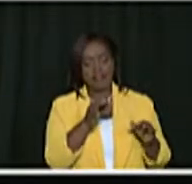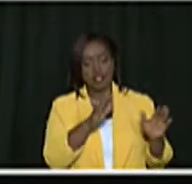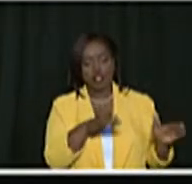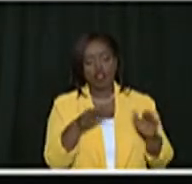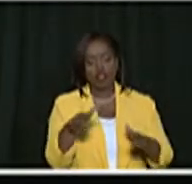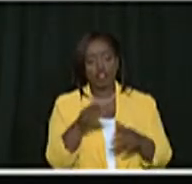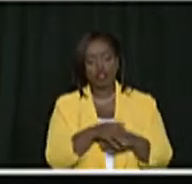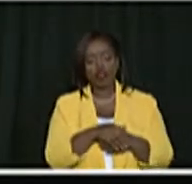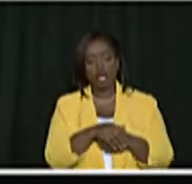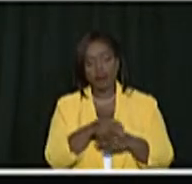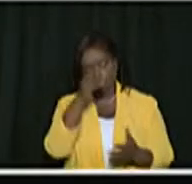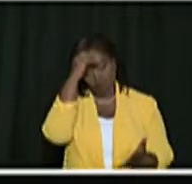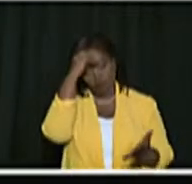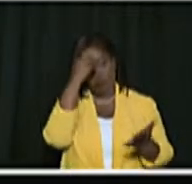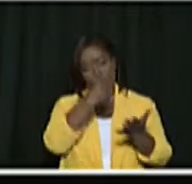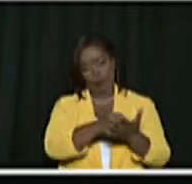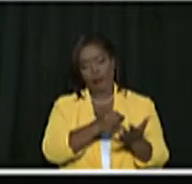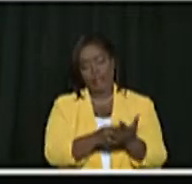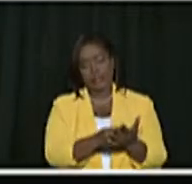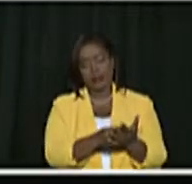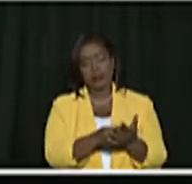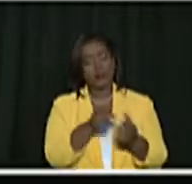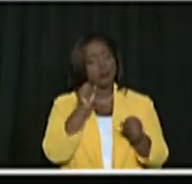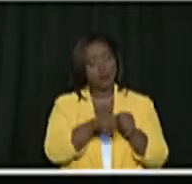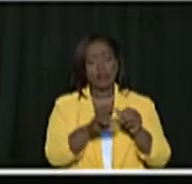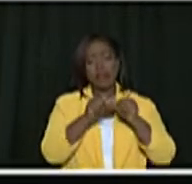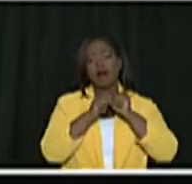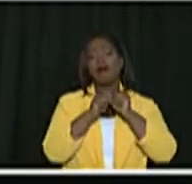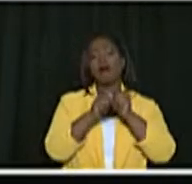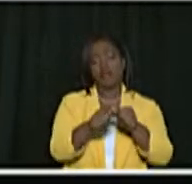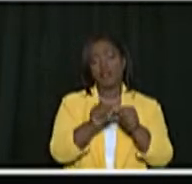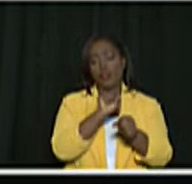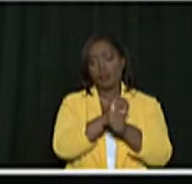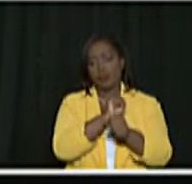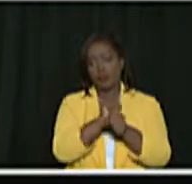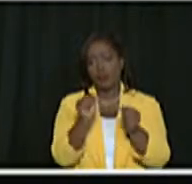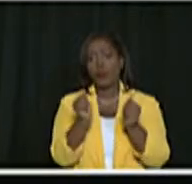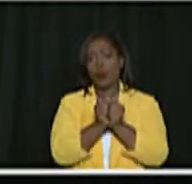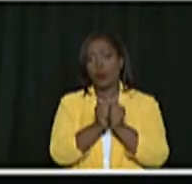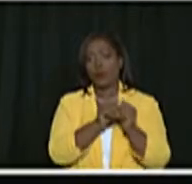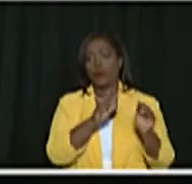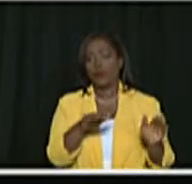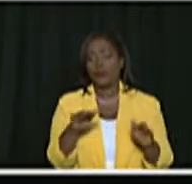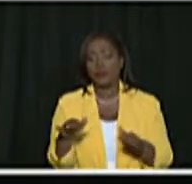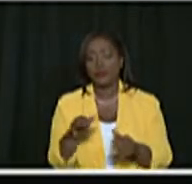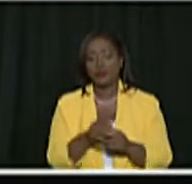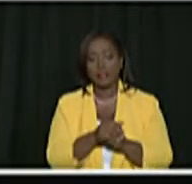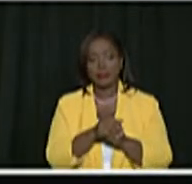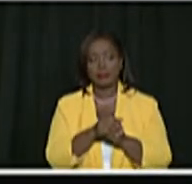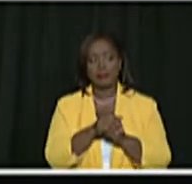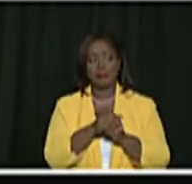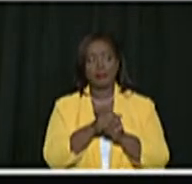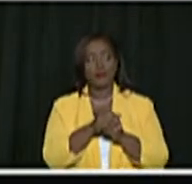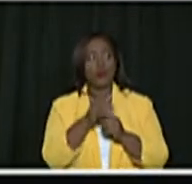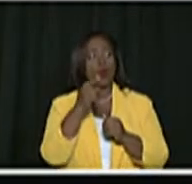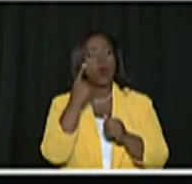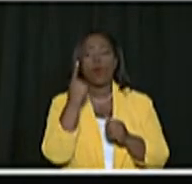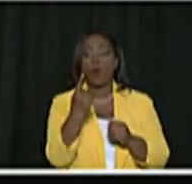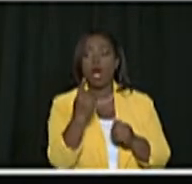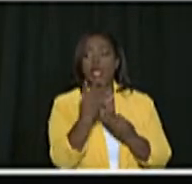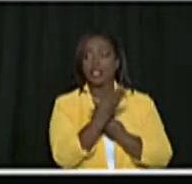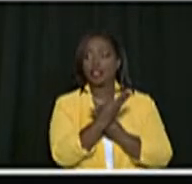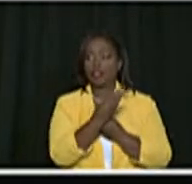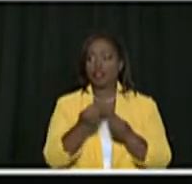work with these children who are exhibiting severe behavioral challenges. One of the solutions we